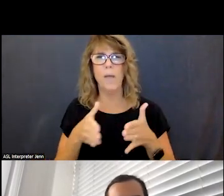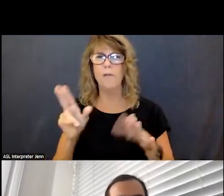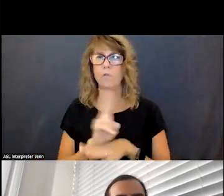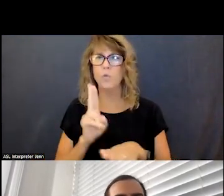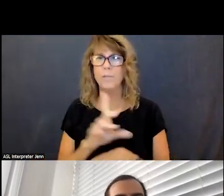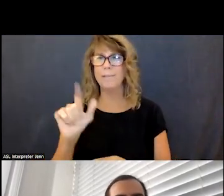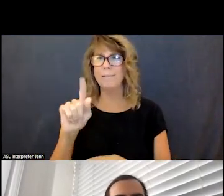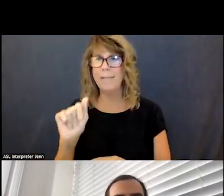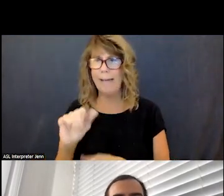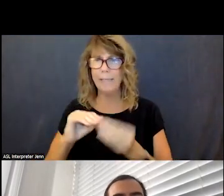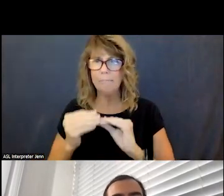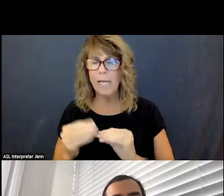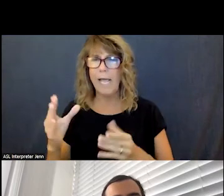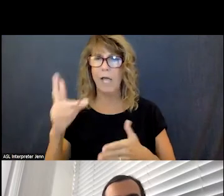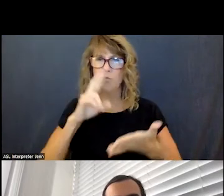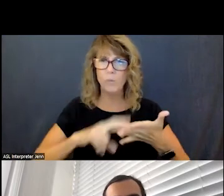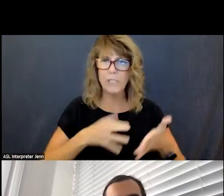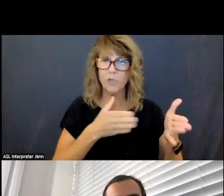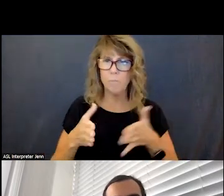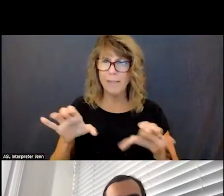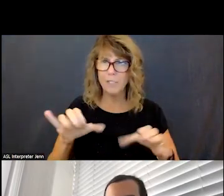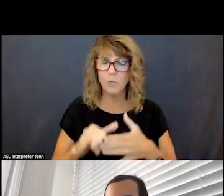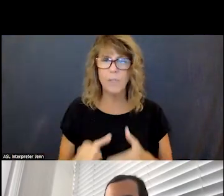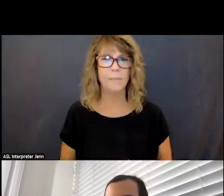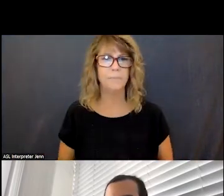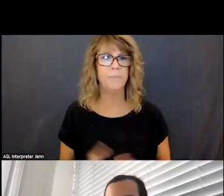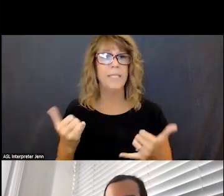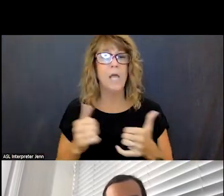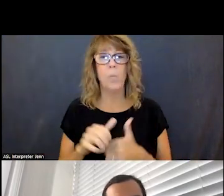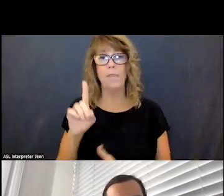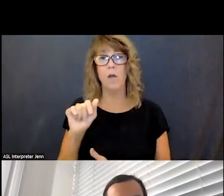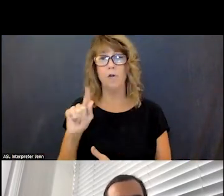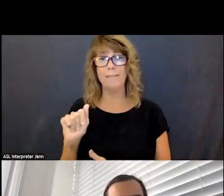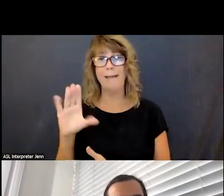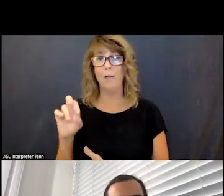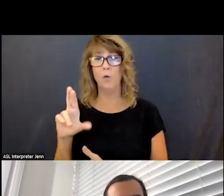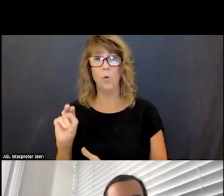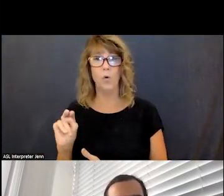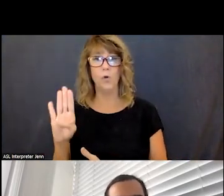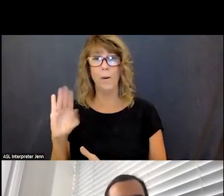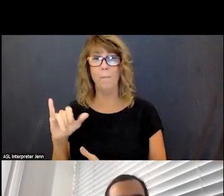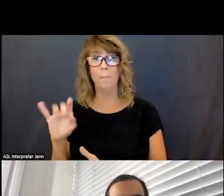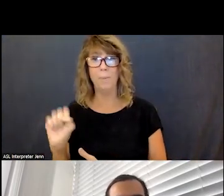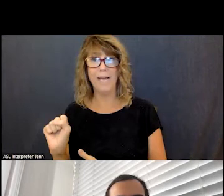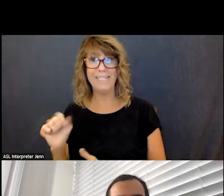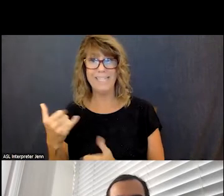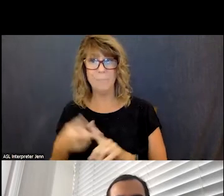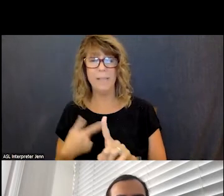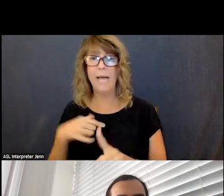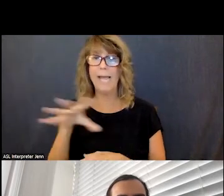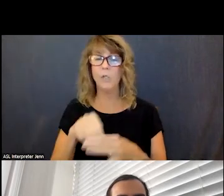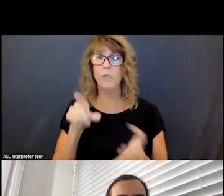do that. Just briefly, in terms of our Data Corner Bytes for this month, I included a publication